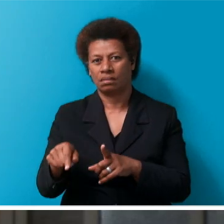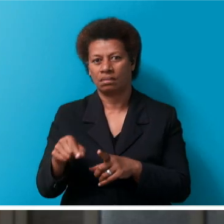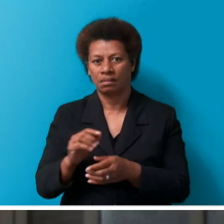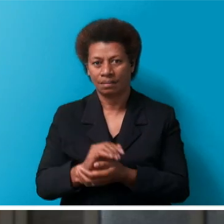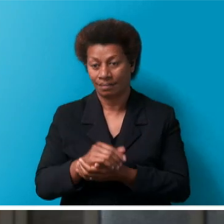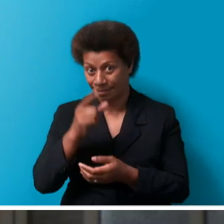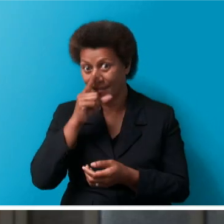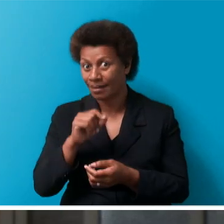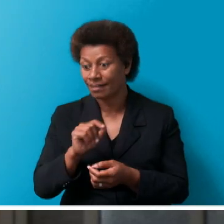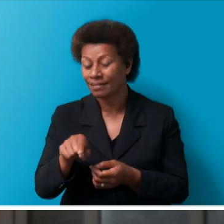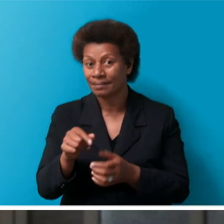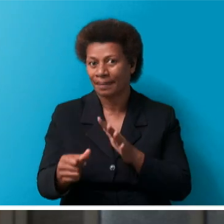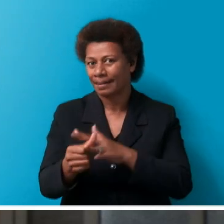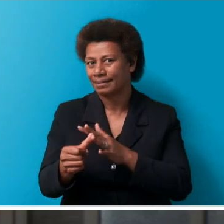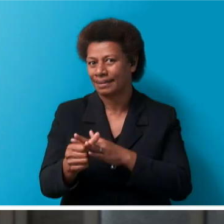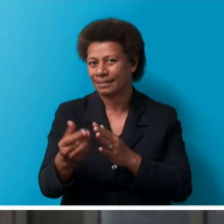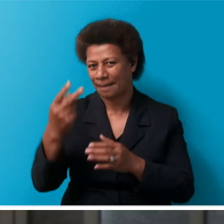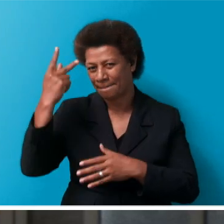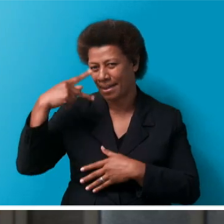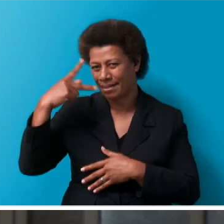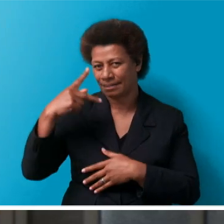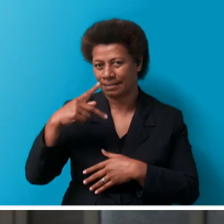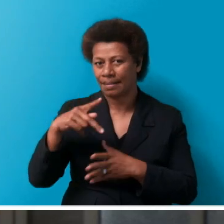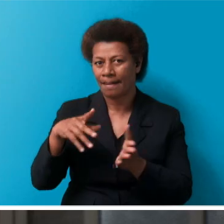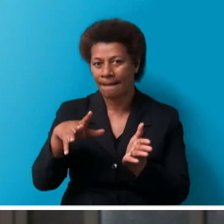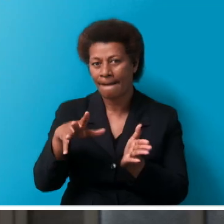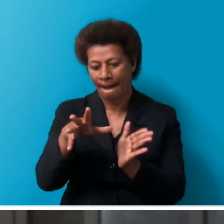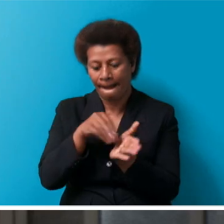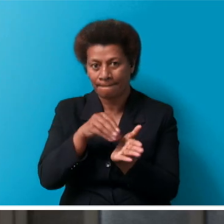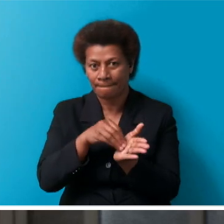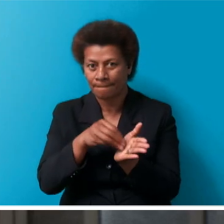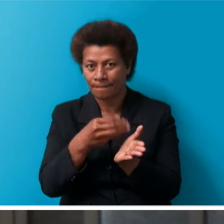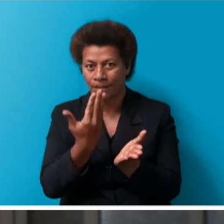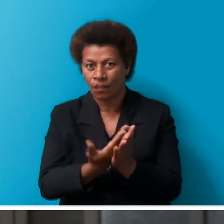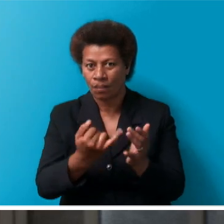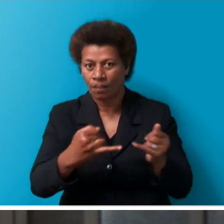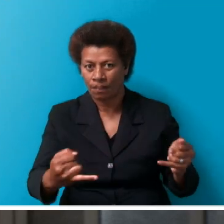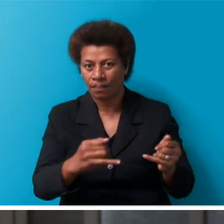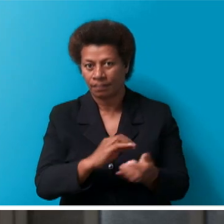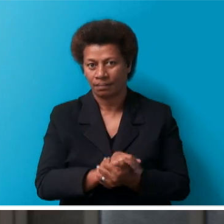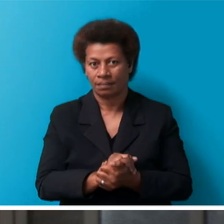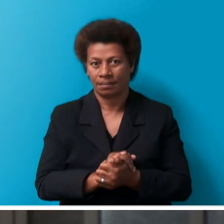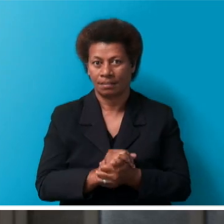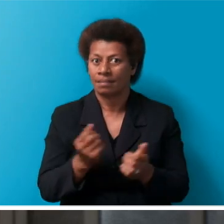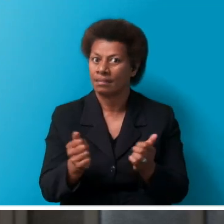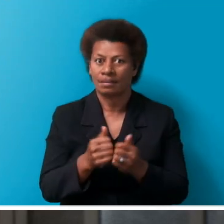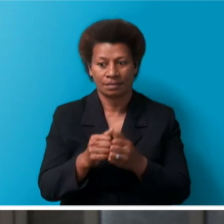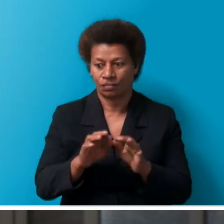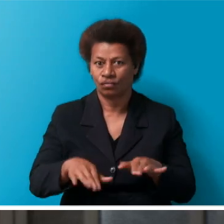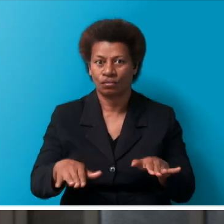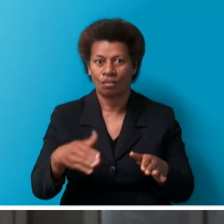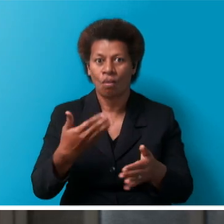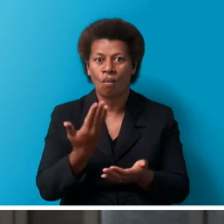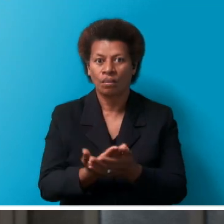access positive parenting tools through our parenting app. The well-being of street dwellers is a high priority for our ministry.